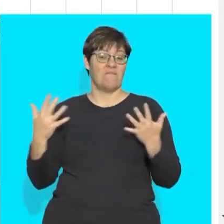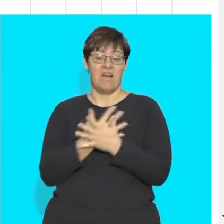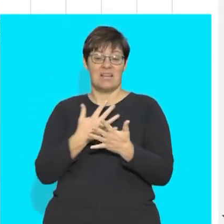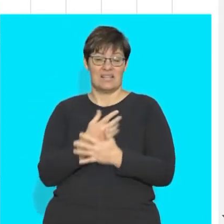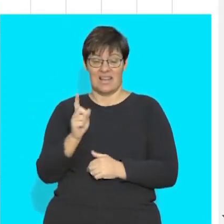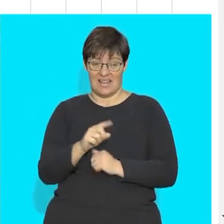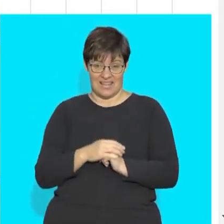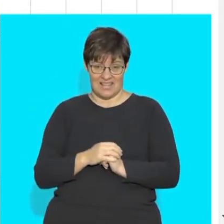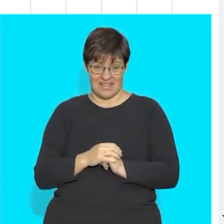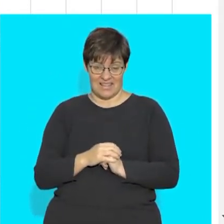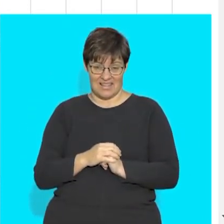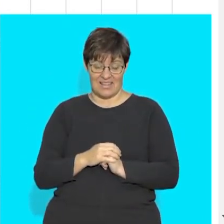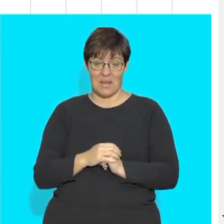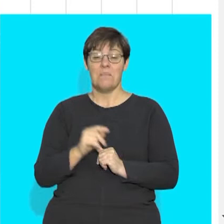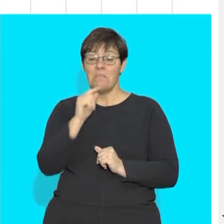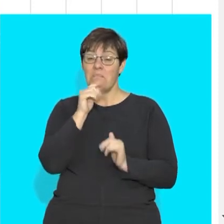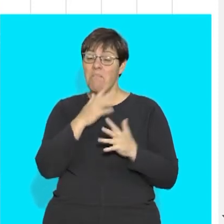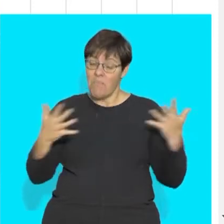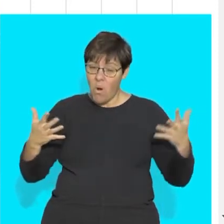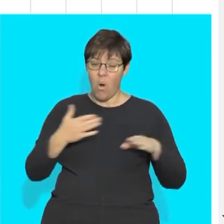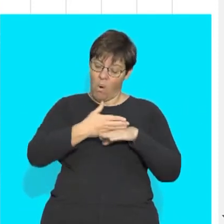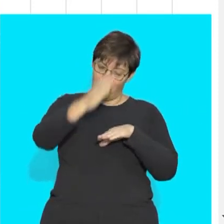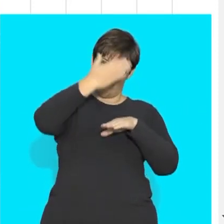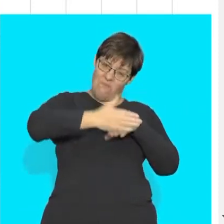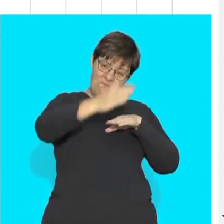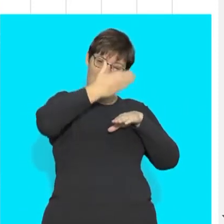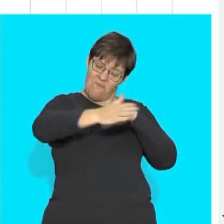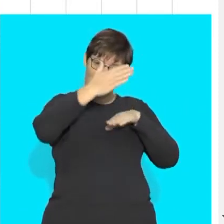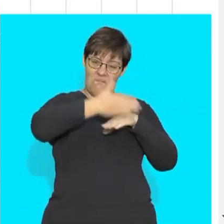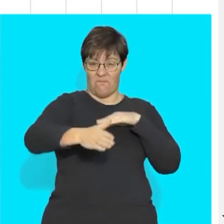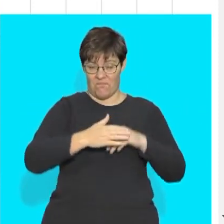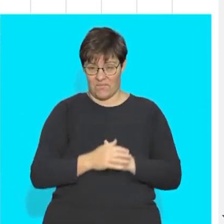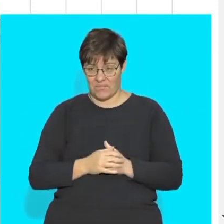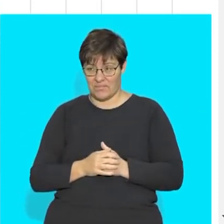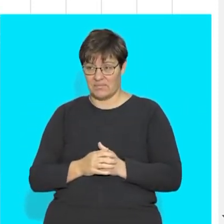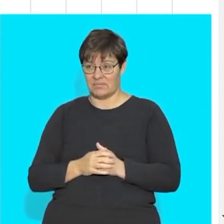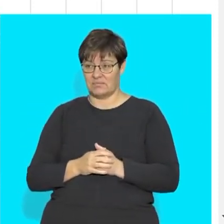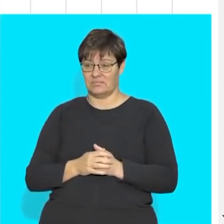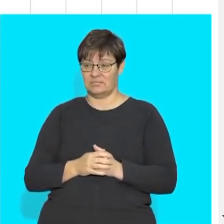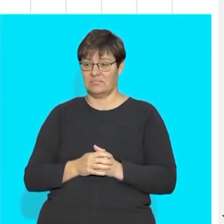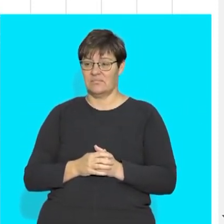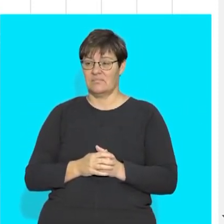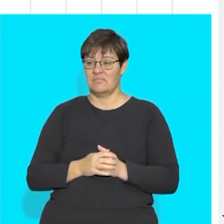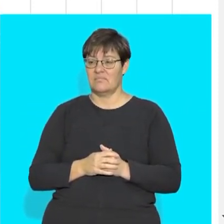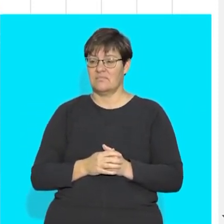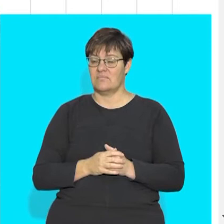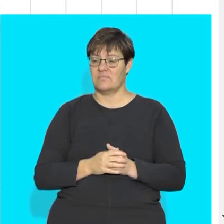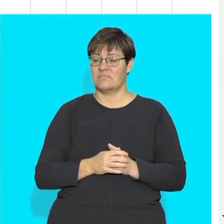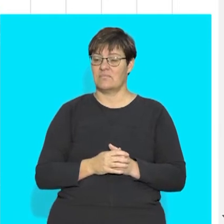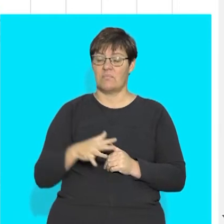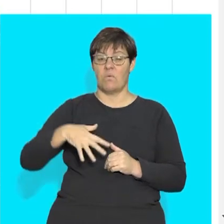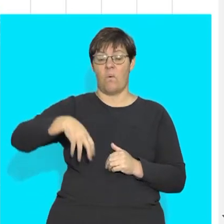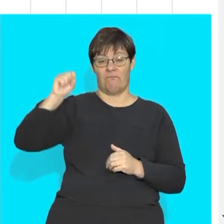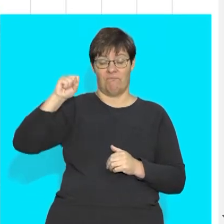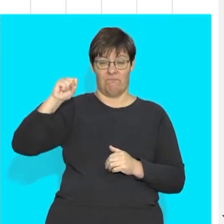any faster. We just have more of them. So we go back down here, and if I switch